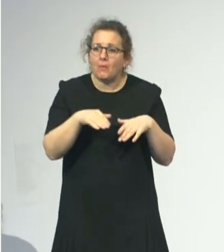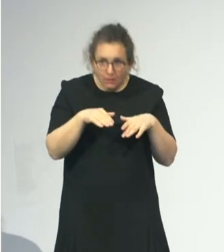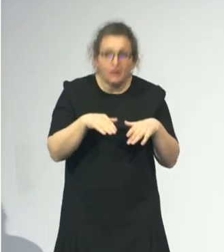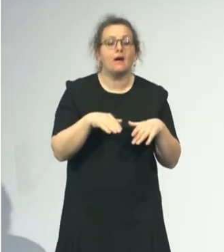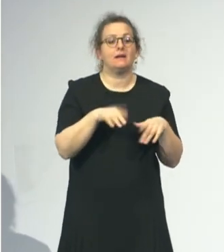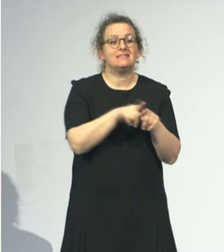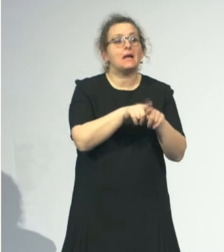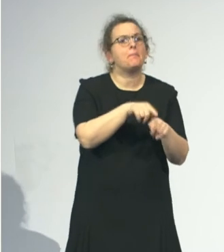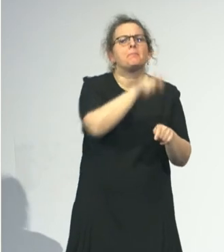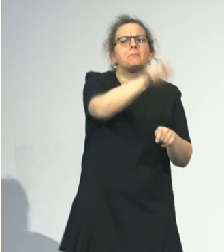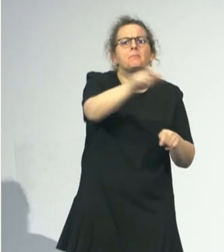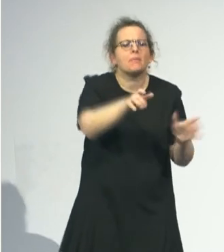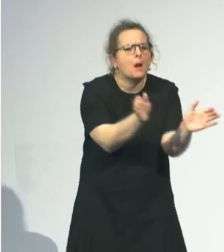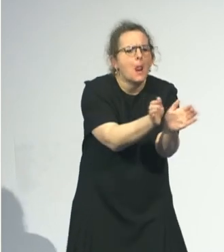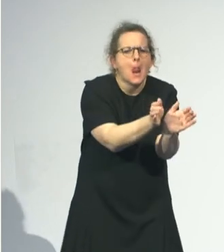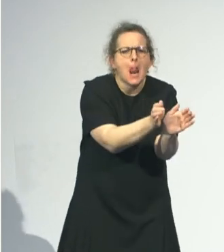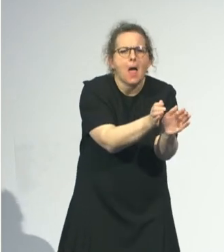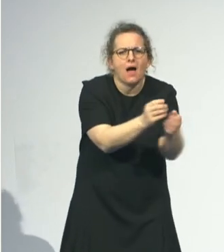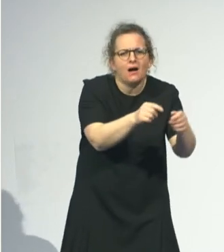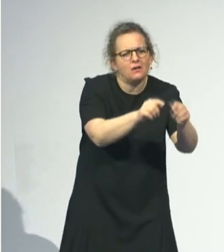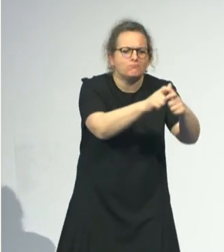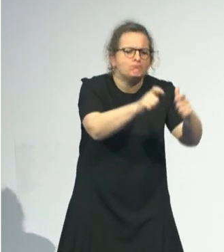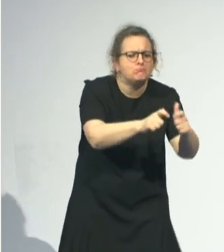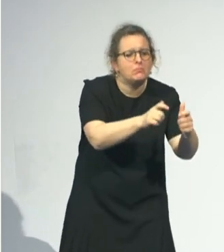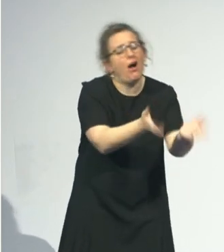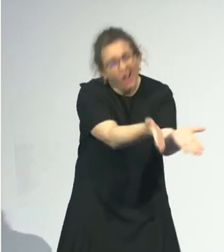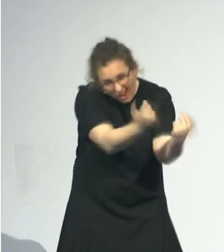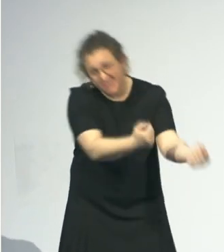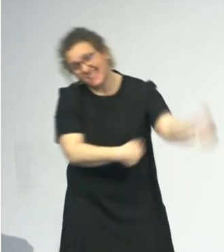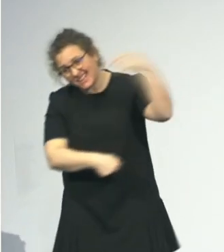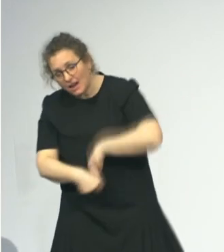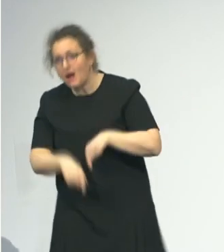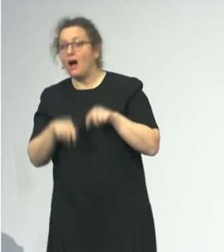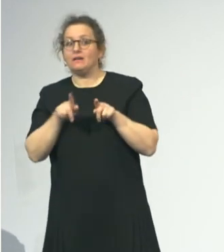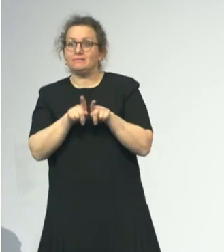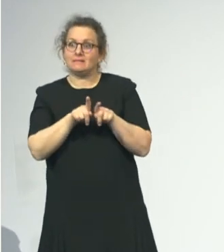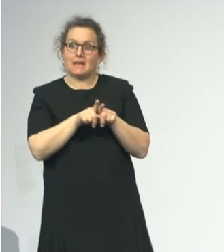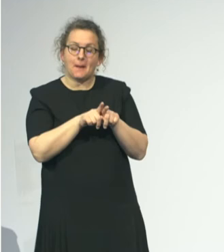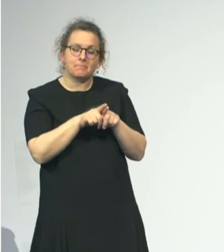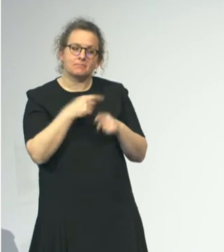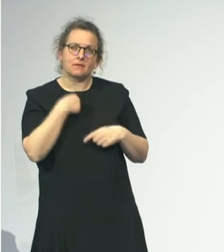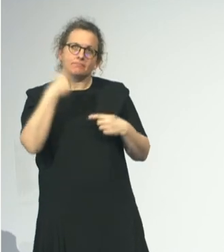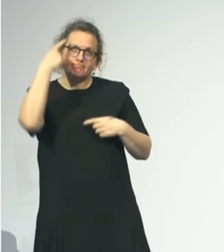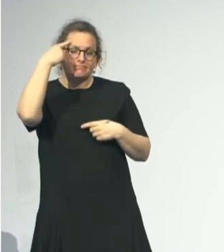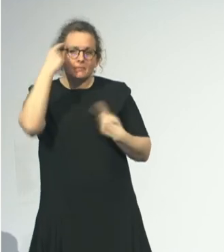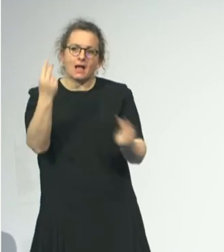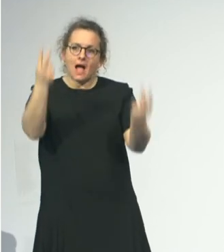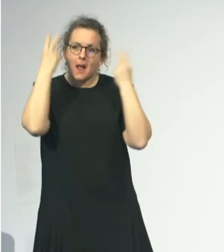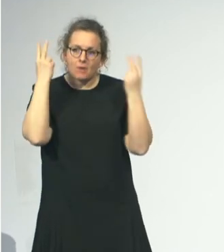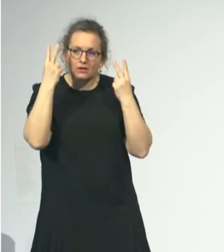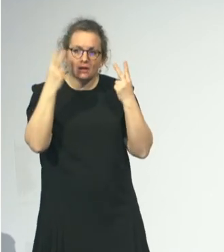I think for me it's important to come here because I found my peers, and these peers